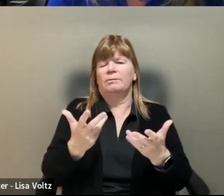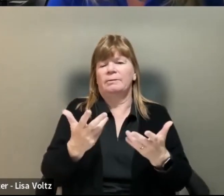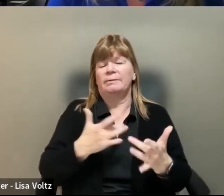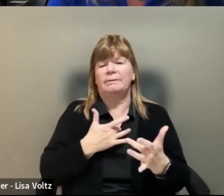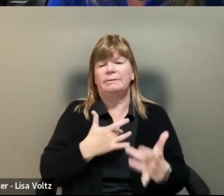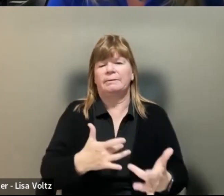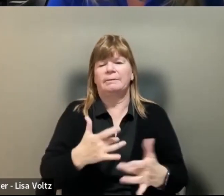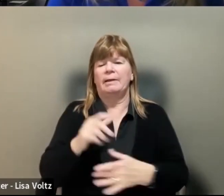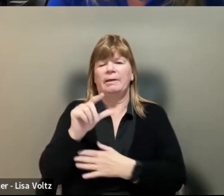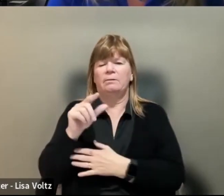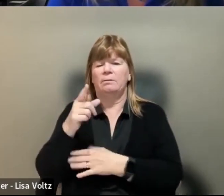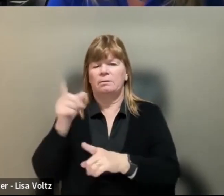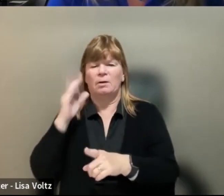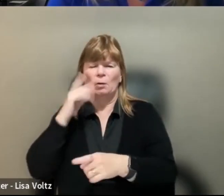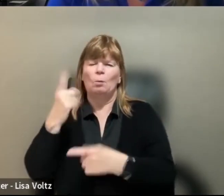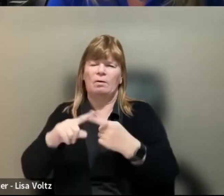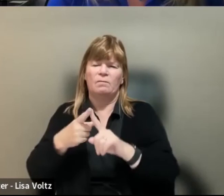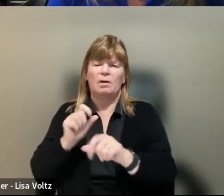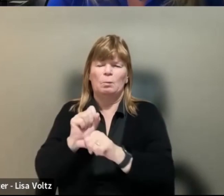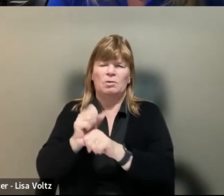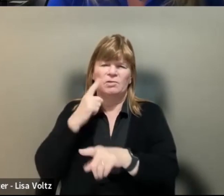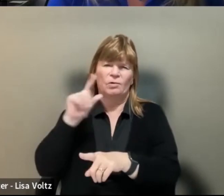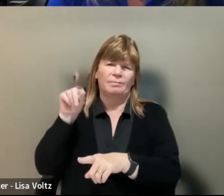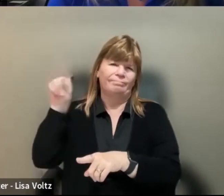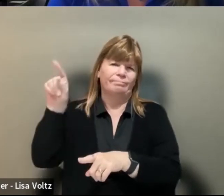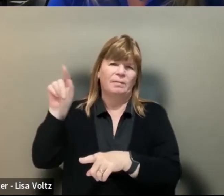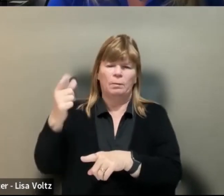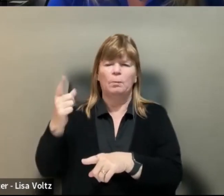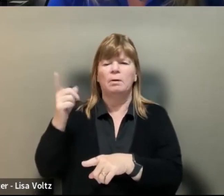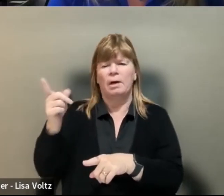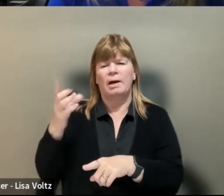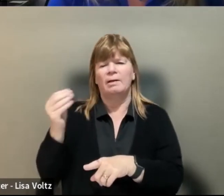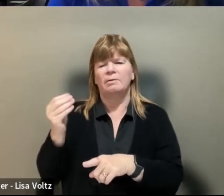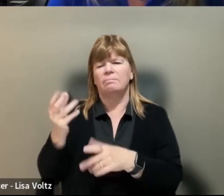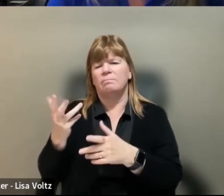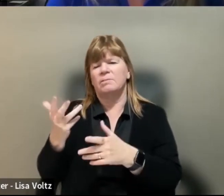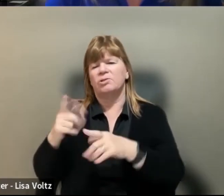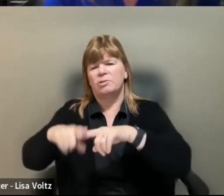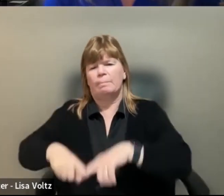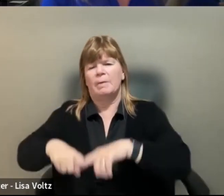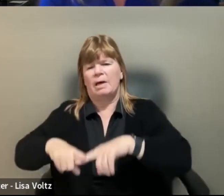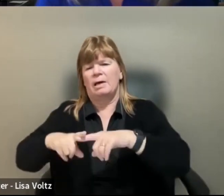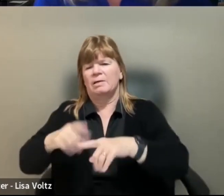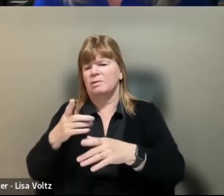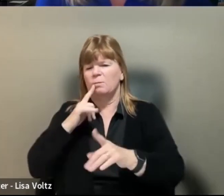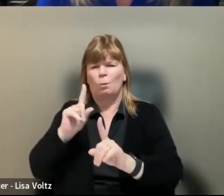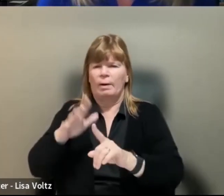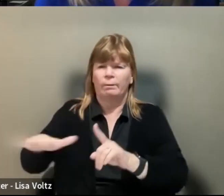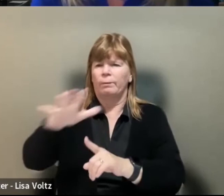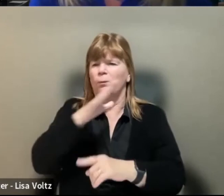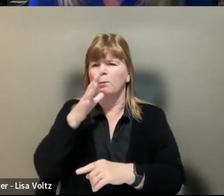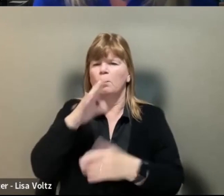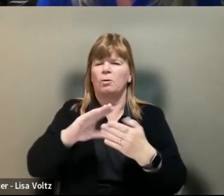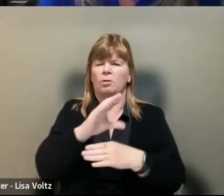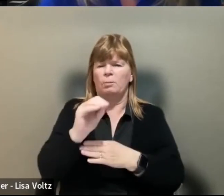the grantees, I know a friend of mine works for ARCOR and does opioid response throughout rural communities across the United States,